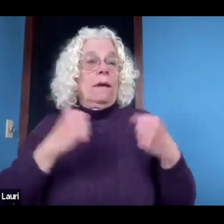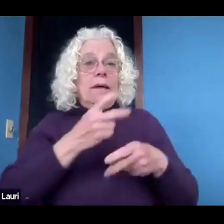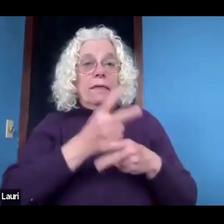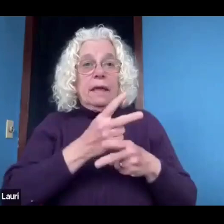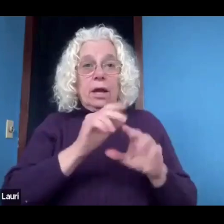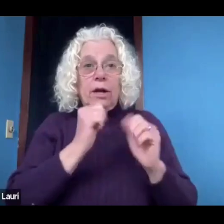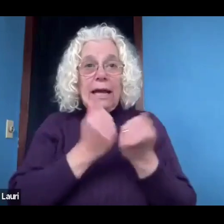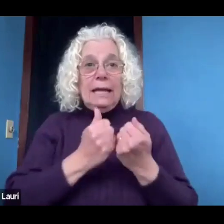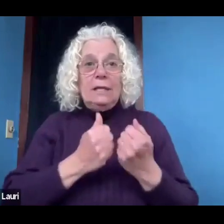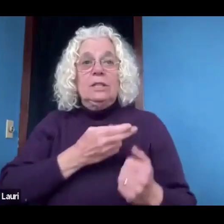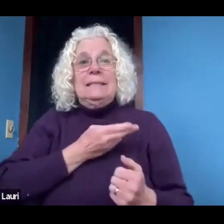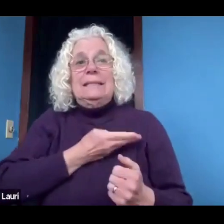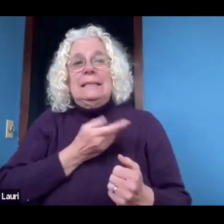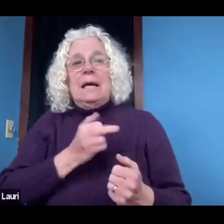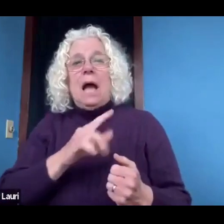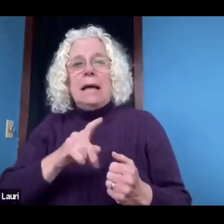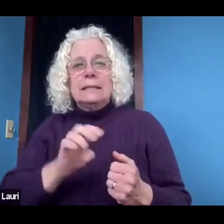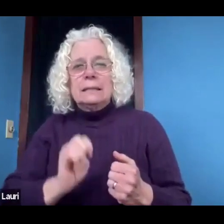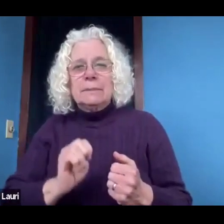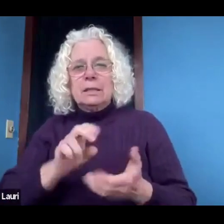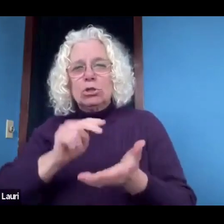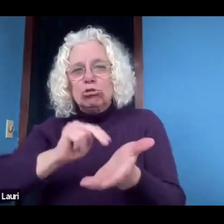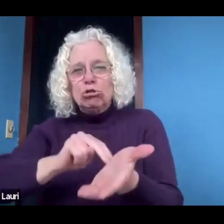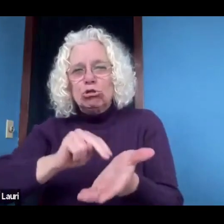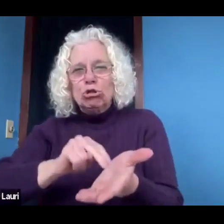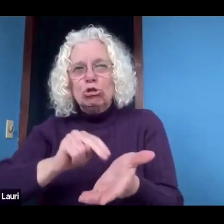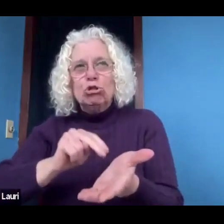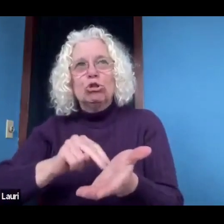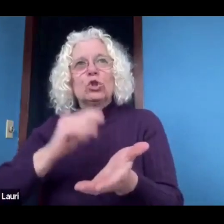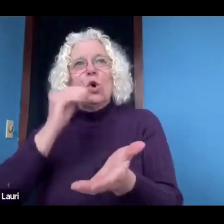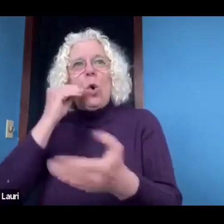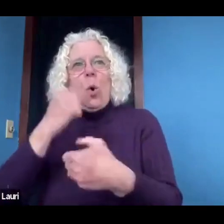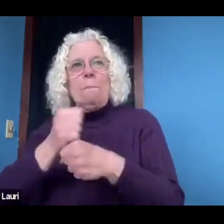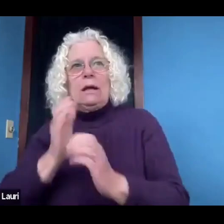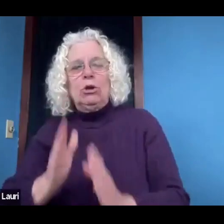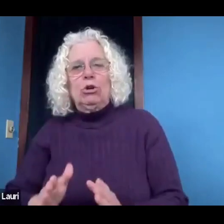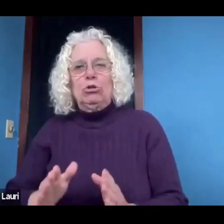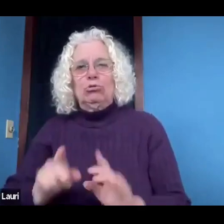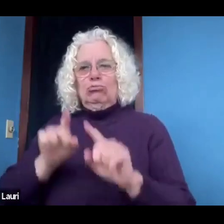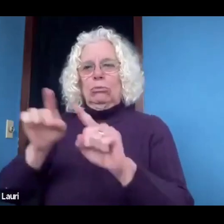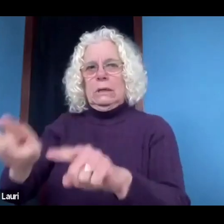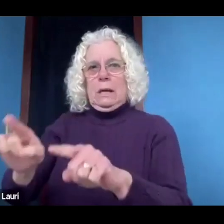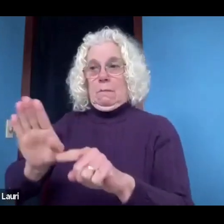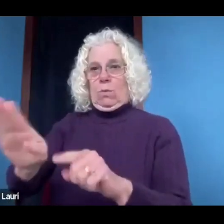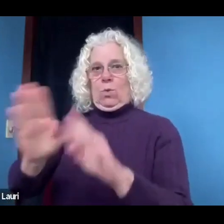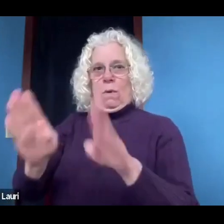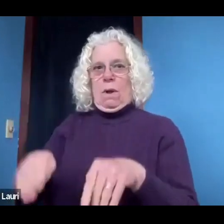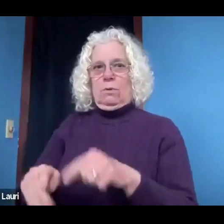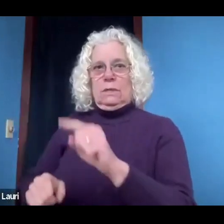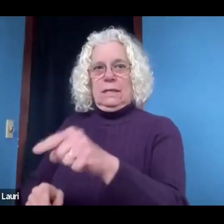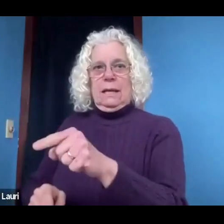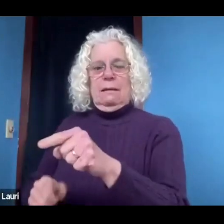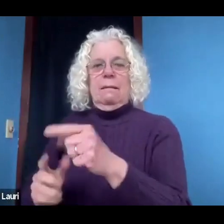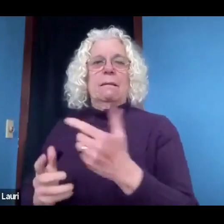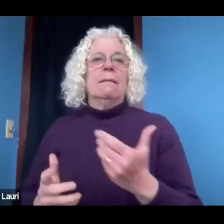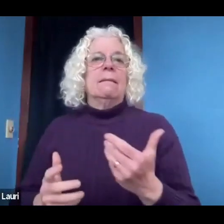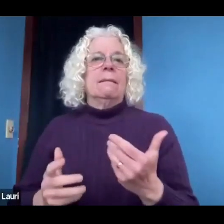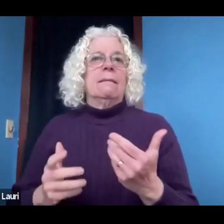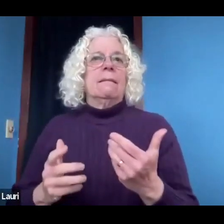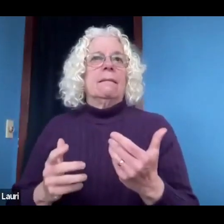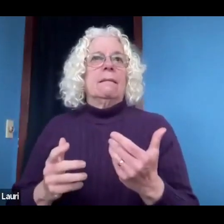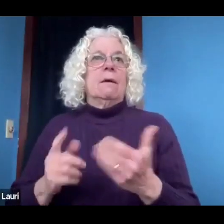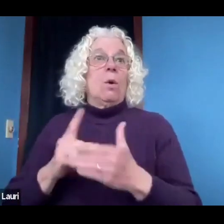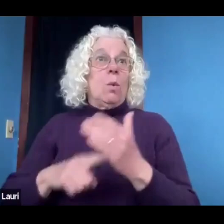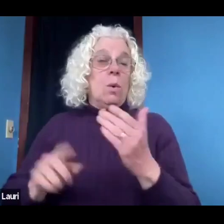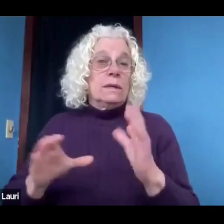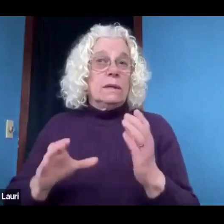hospice registered nurse, a home health aide, or a homemaker. These type of services can include assistive tasks